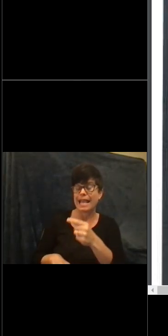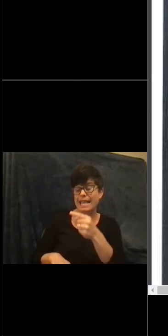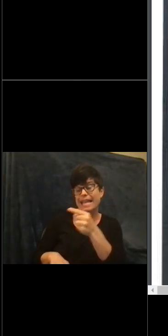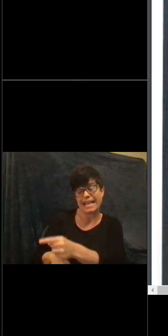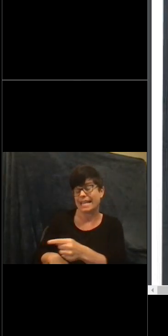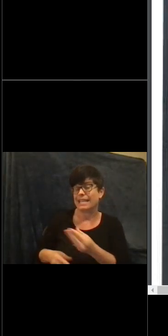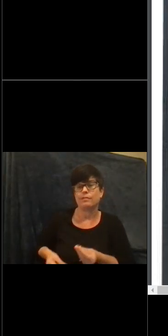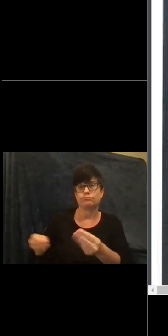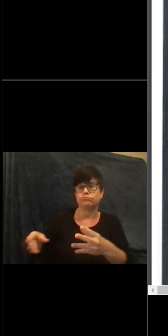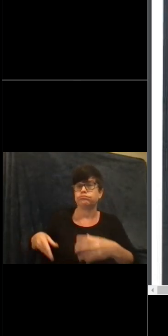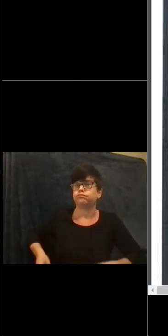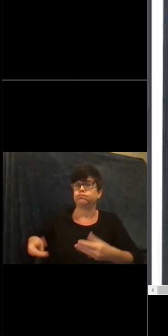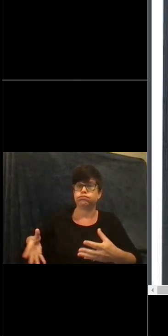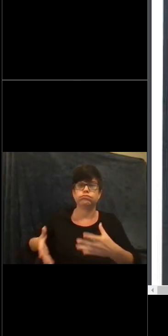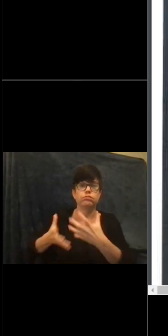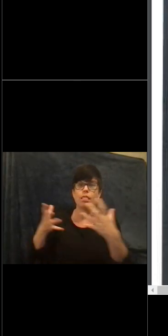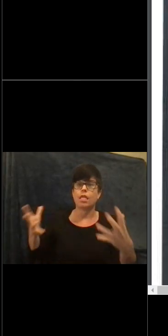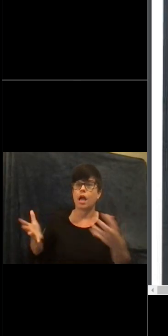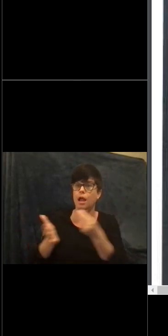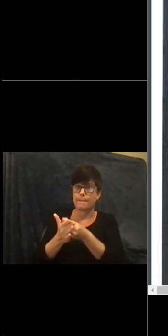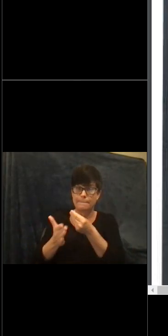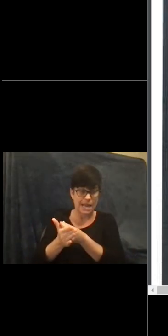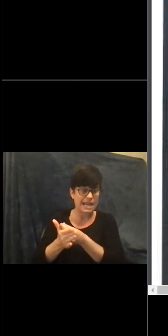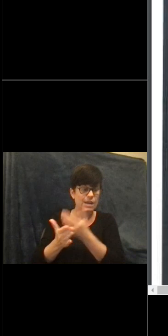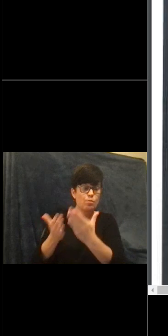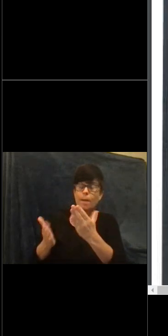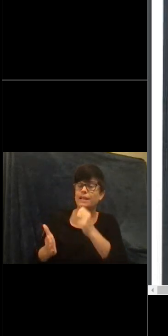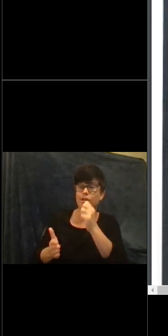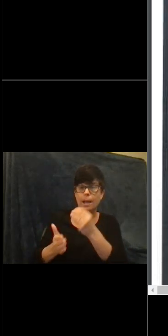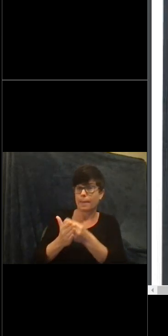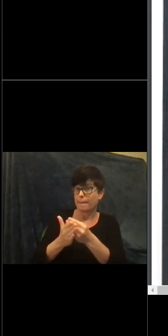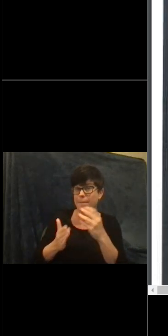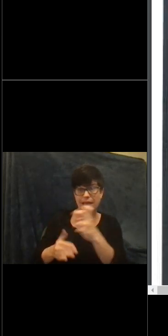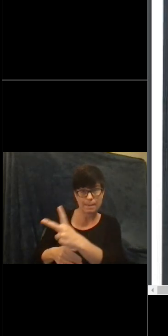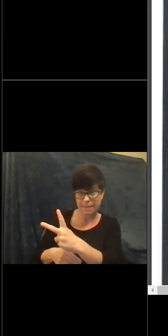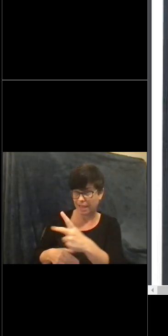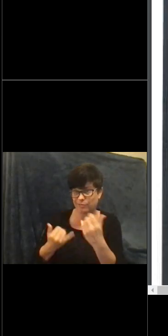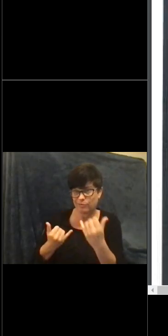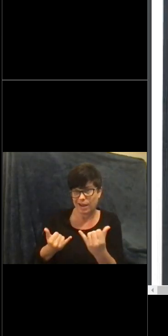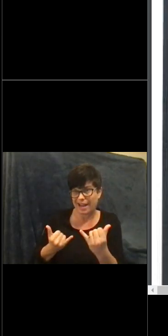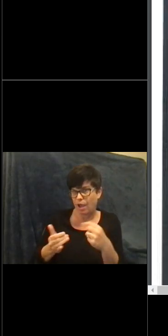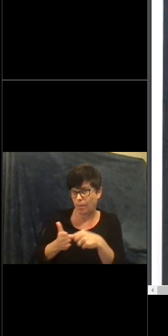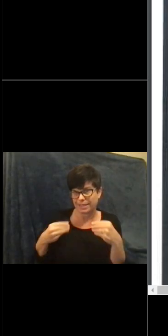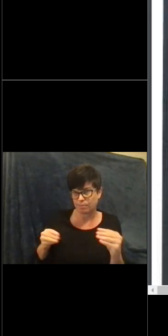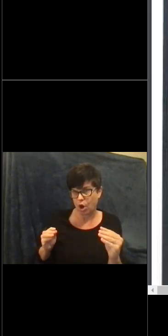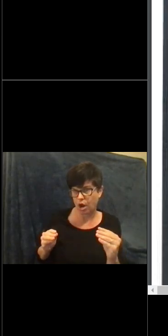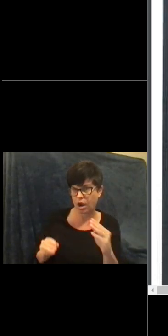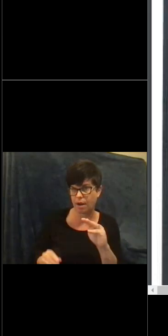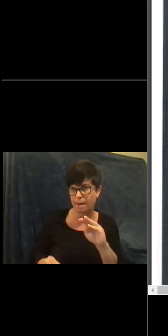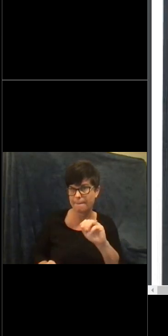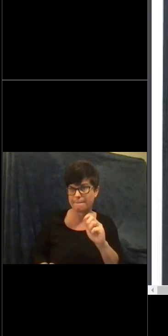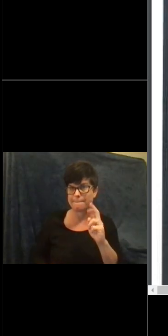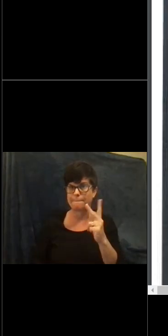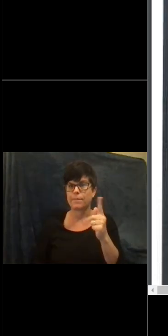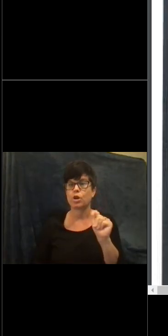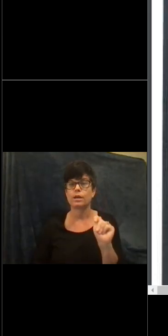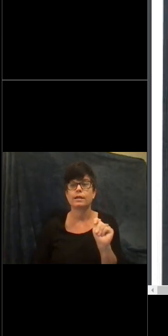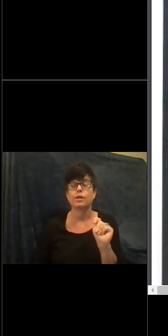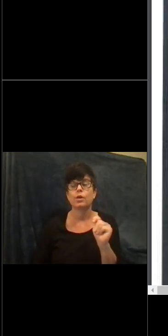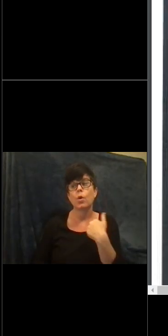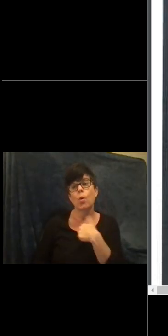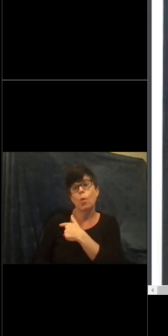market the way it is. But, you know, we'll do whatever we can, honestly, Commissioner. I